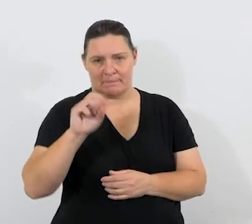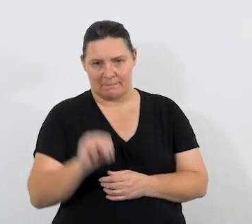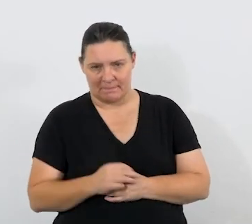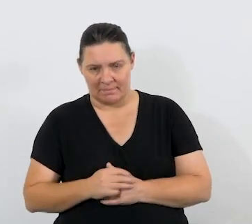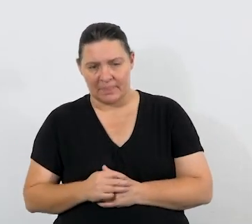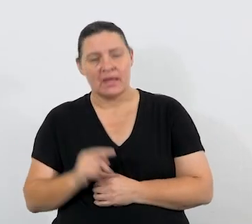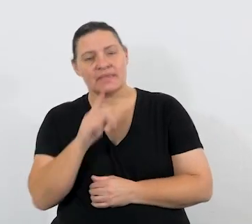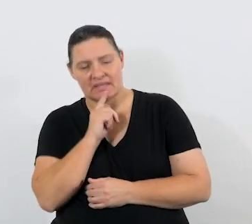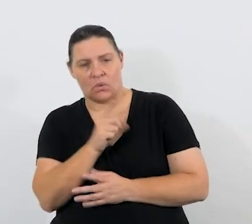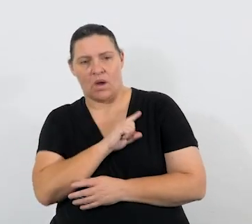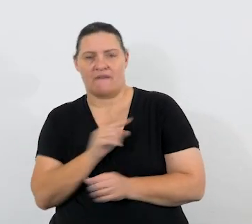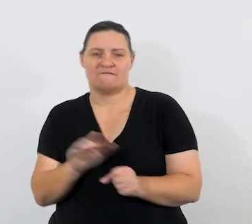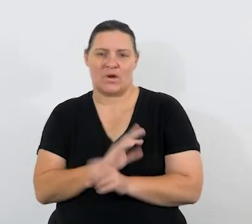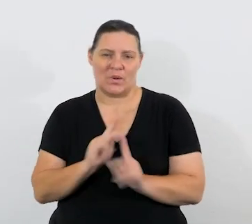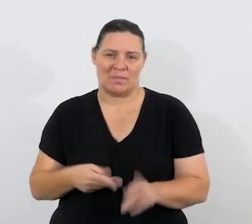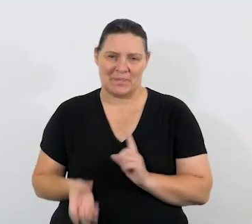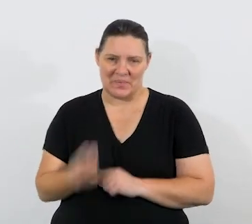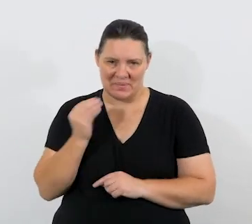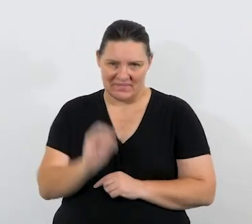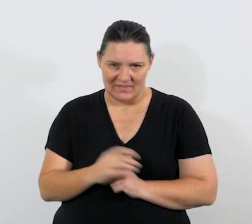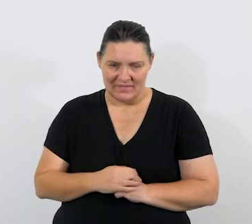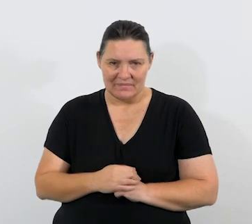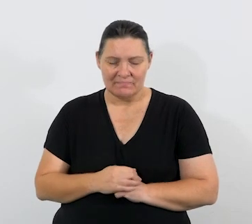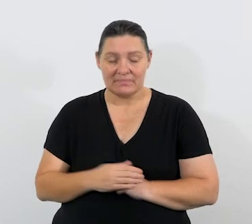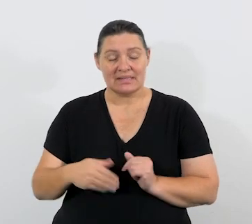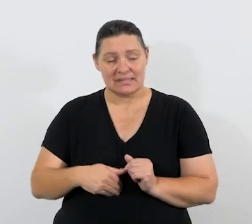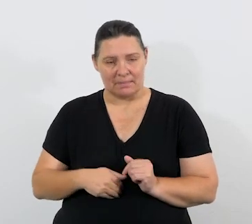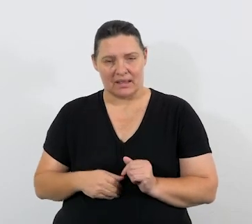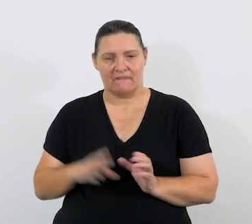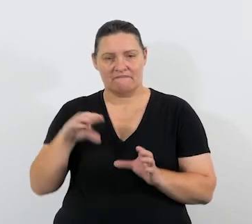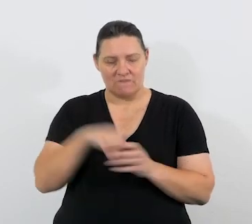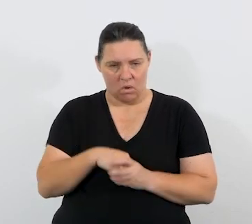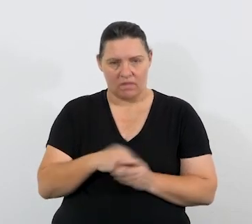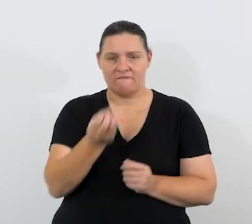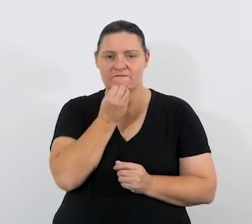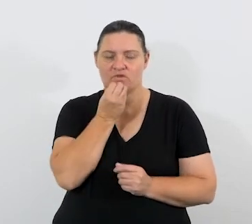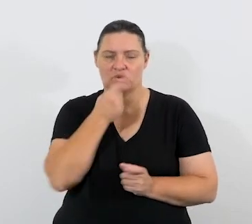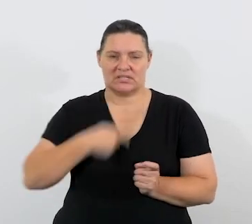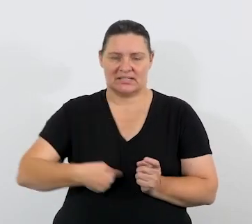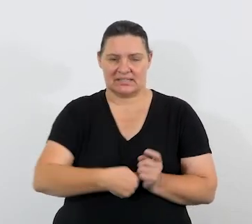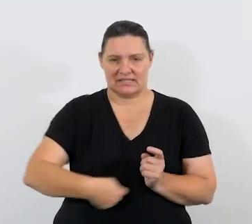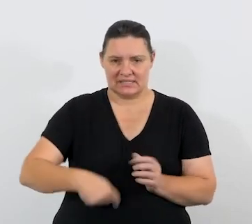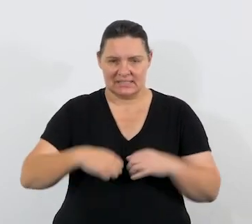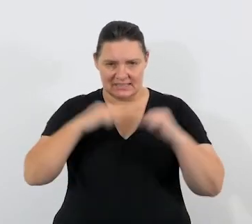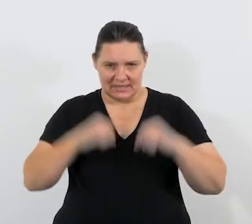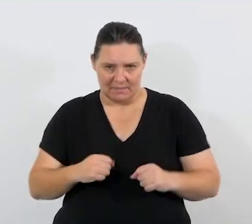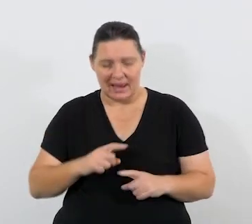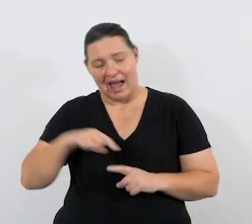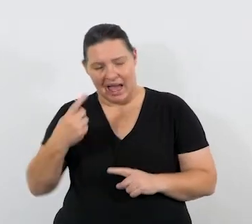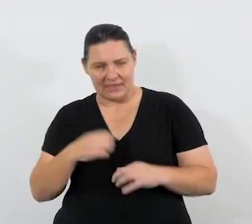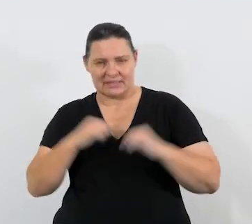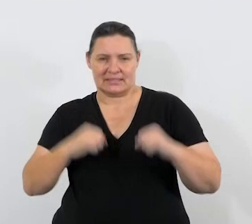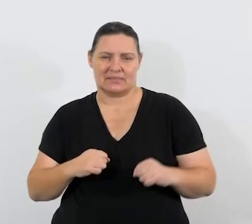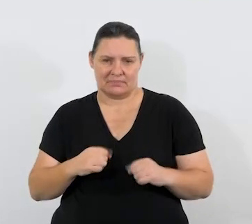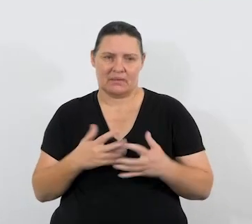how we end up with a whole human being. So here they say the stomach forms part of the digestive system and other systems in the